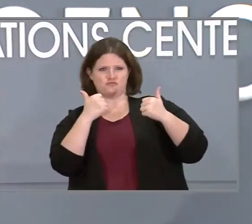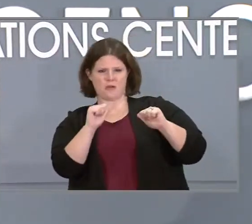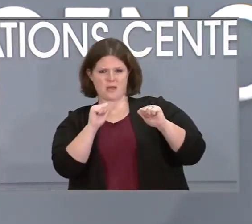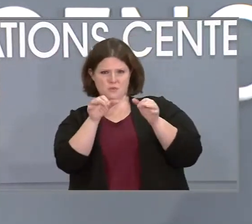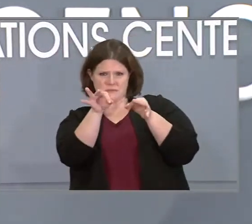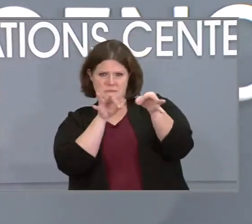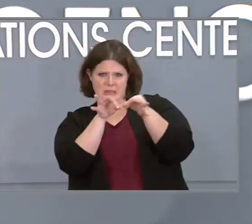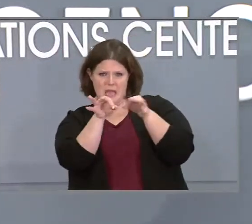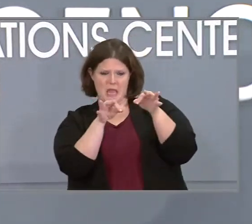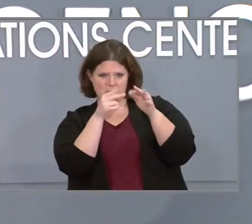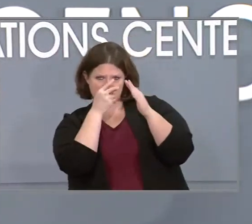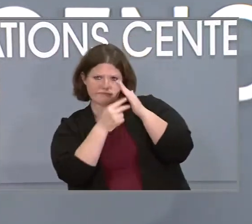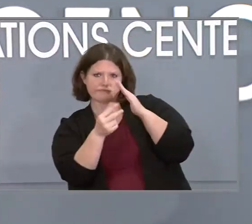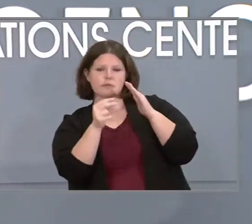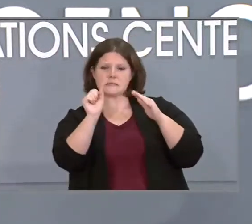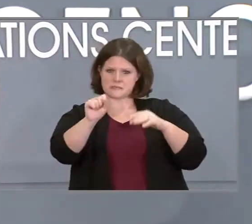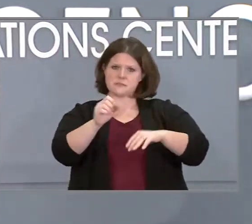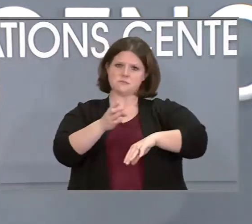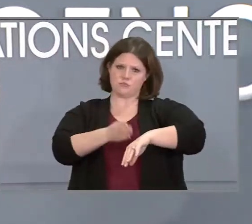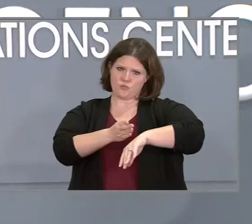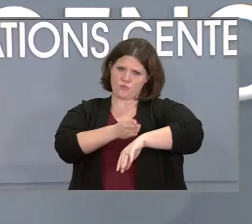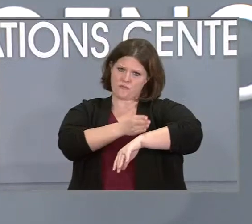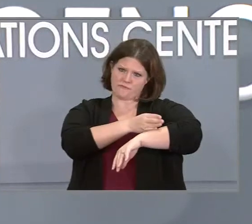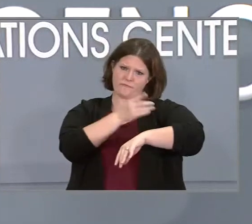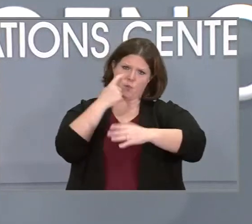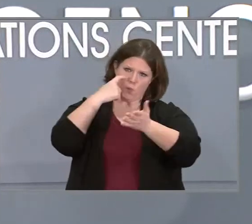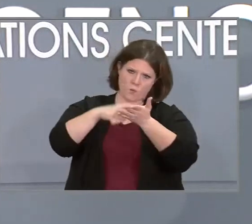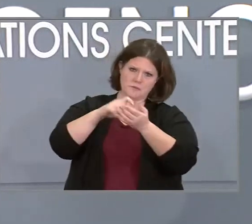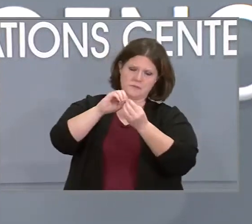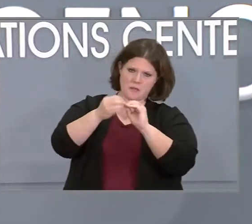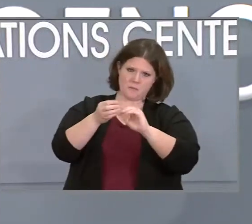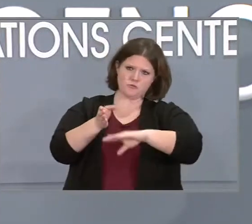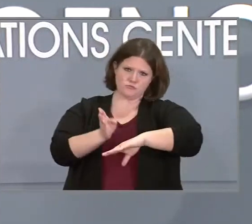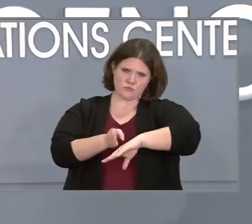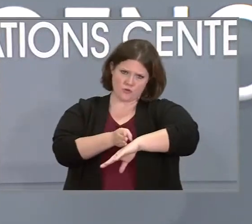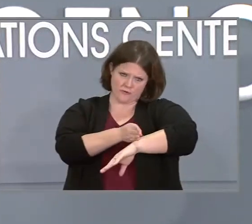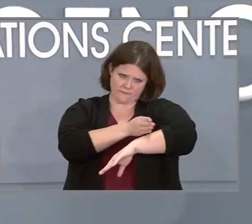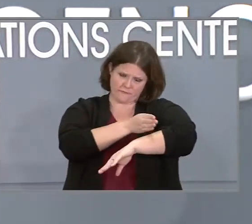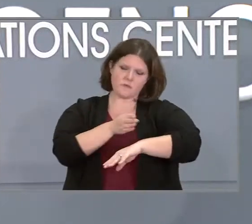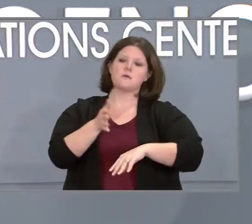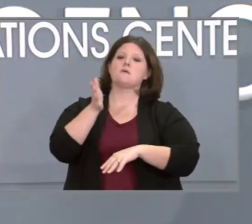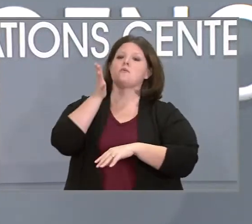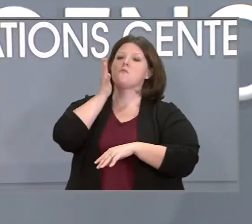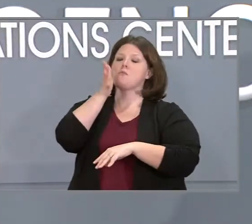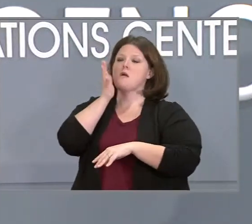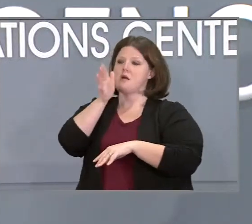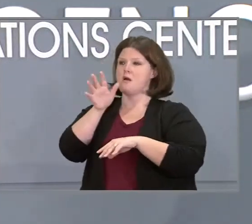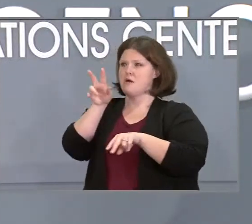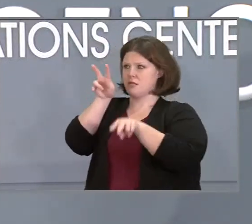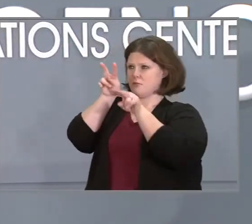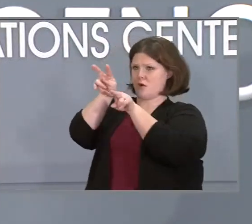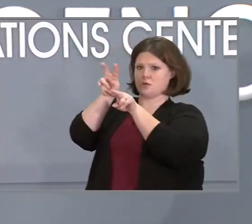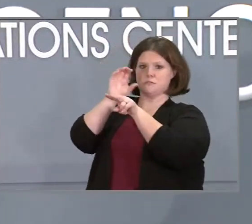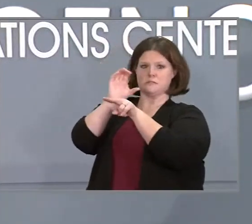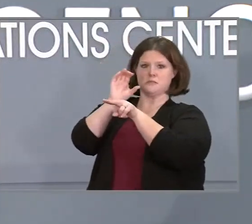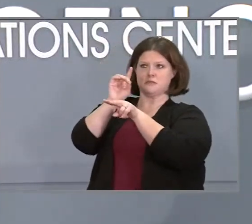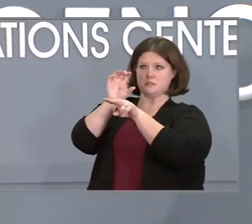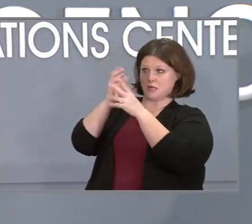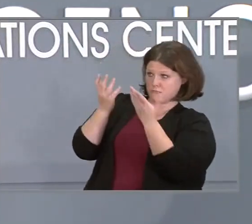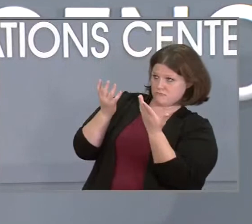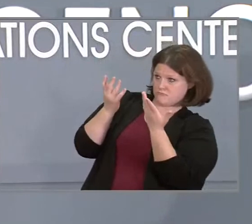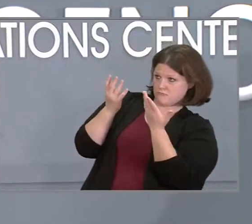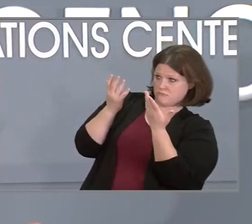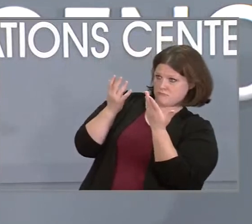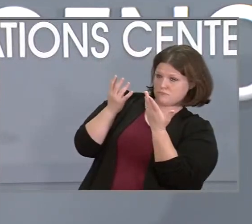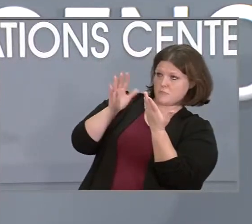folks is things are getting better, as I shared in our trends. And we said we are going to be looking at the CDC guidance that